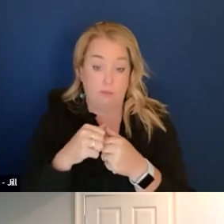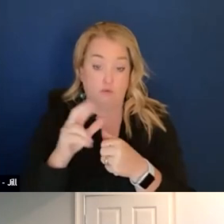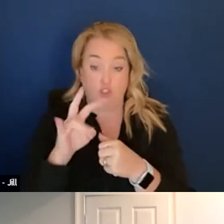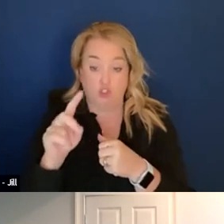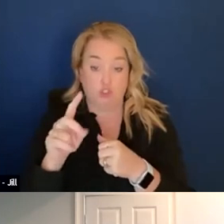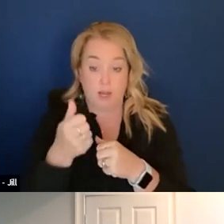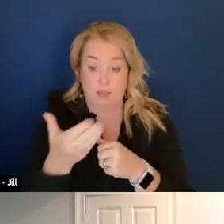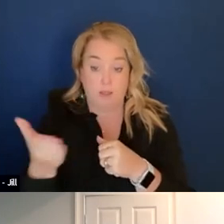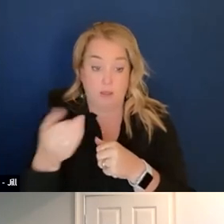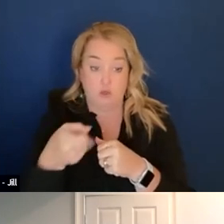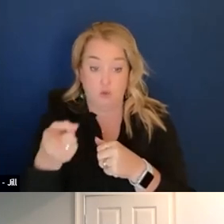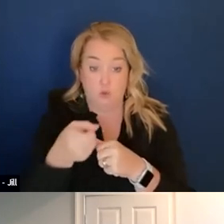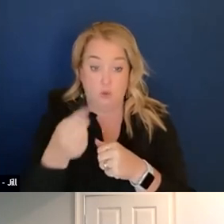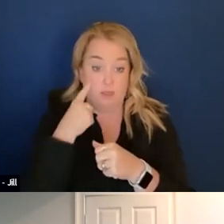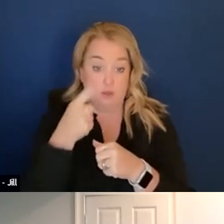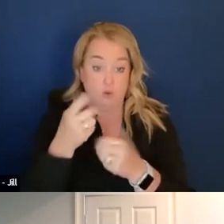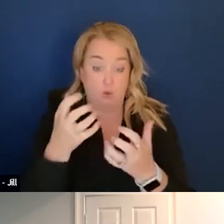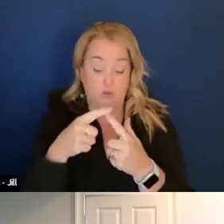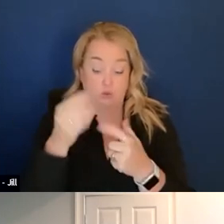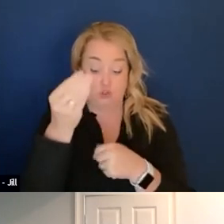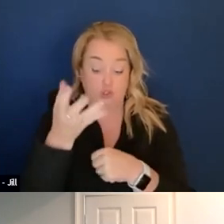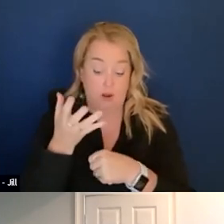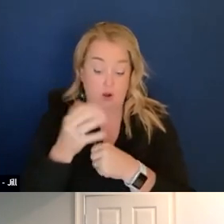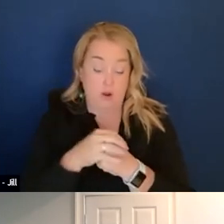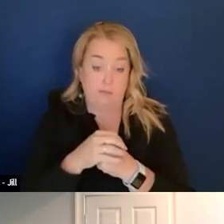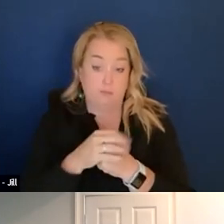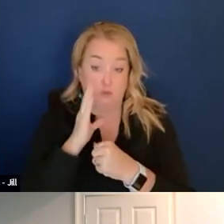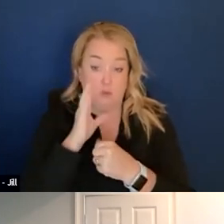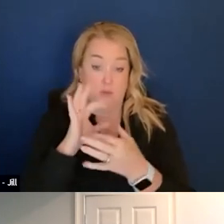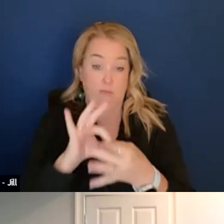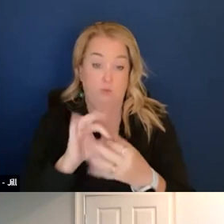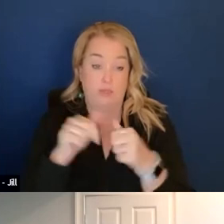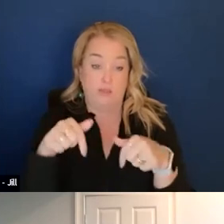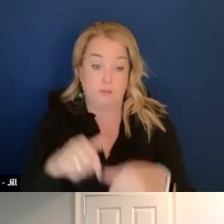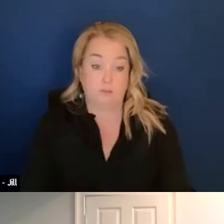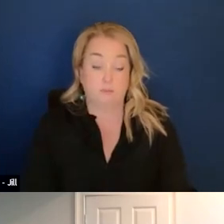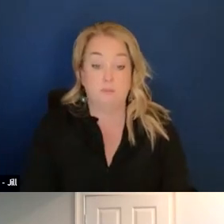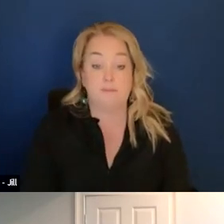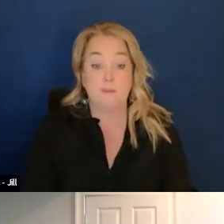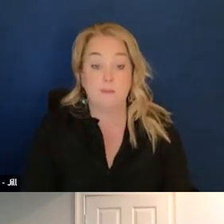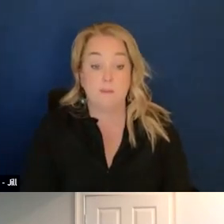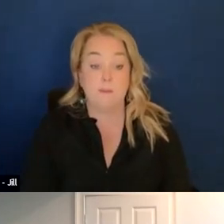Richard, is there anything that you think you'd want to share that might be relevant for this subcommittee today?